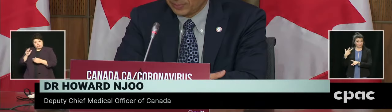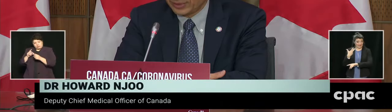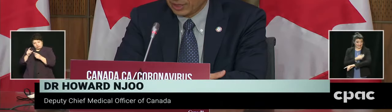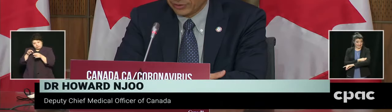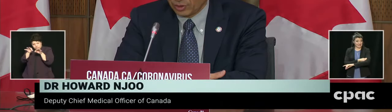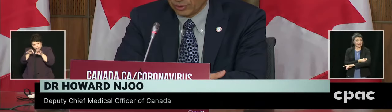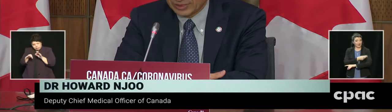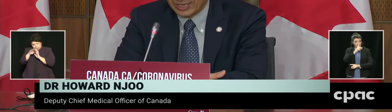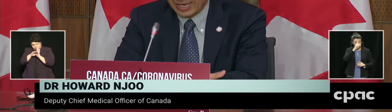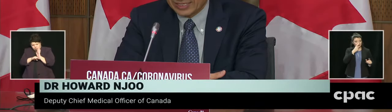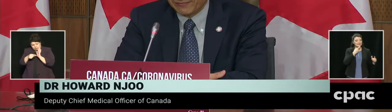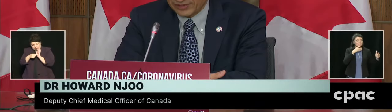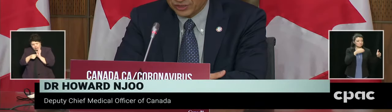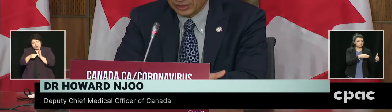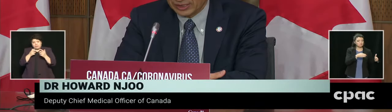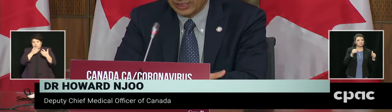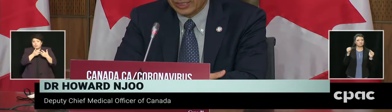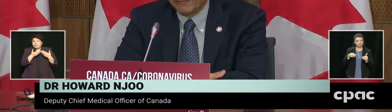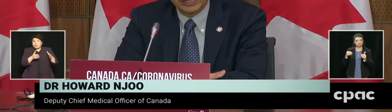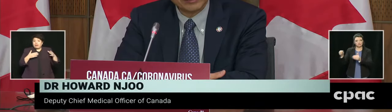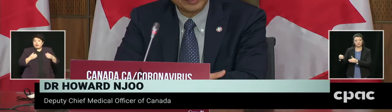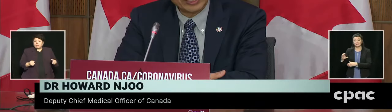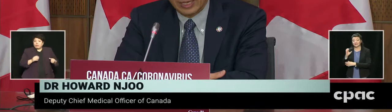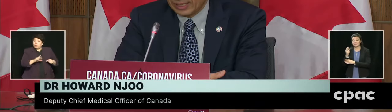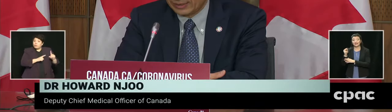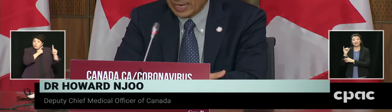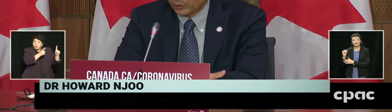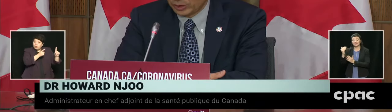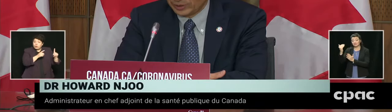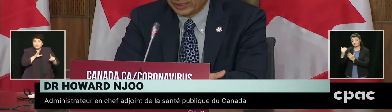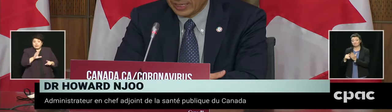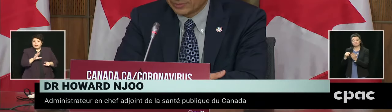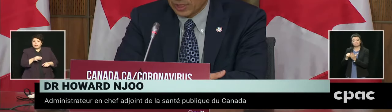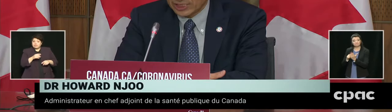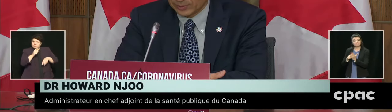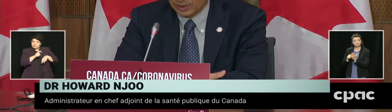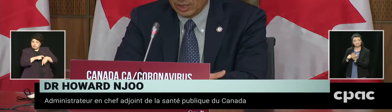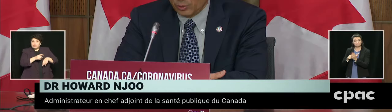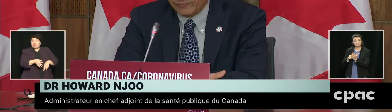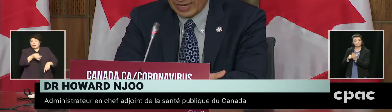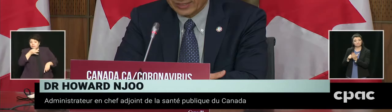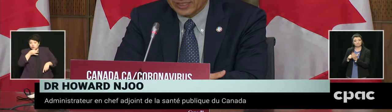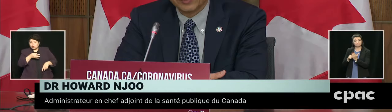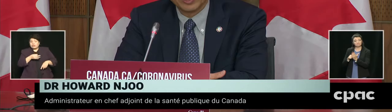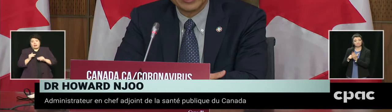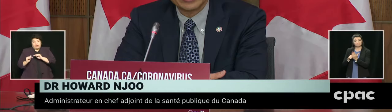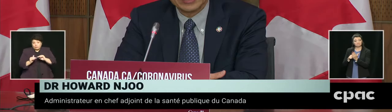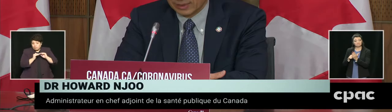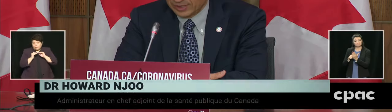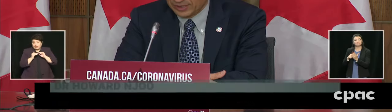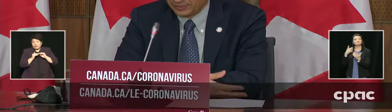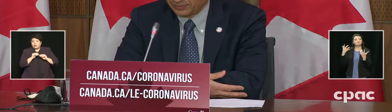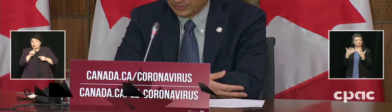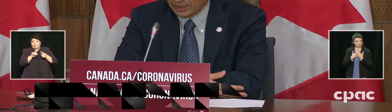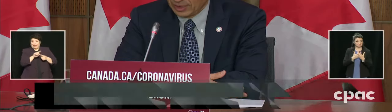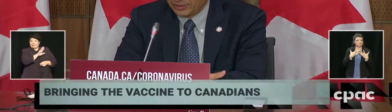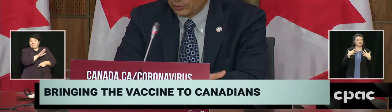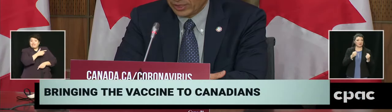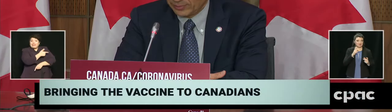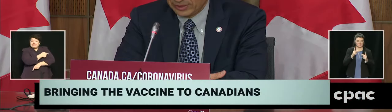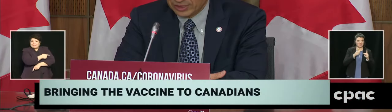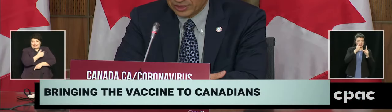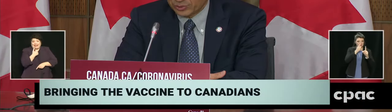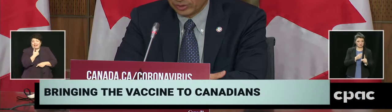achieves public health goals as efficiently, effectively, and equitably as possible, when vaccine supply is limited.